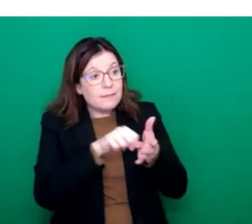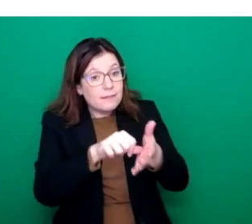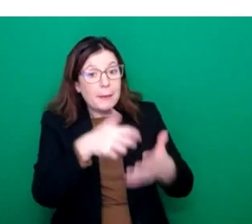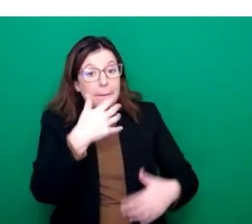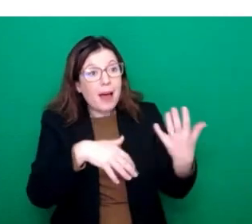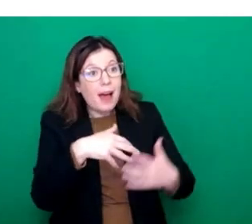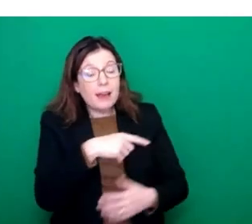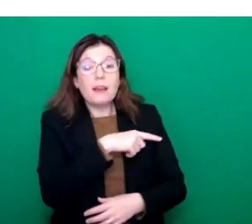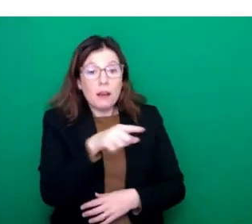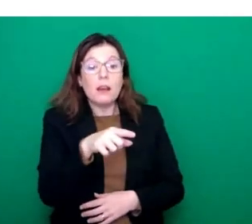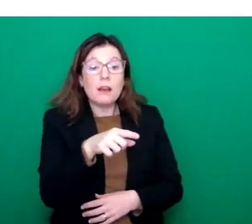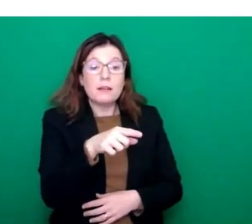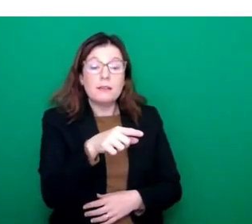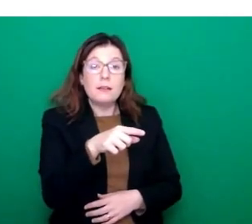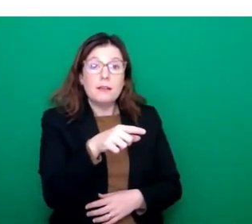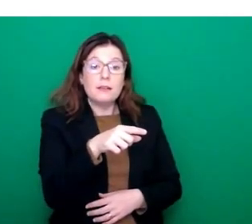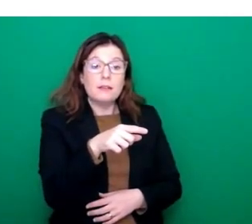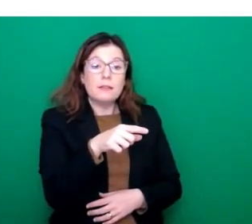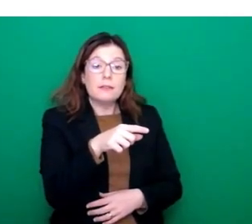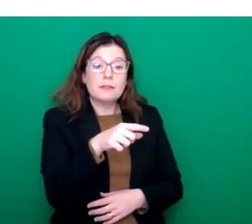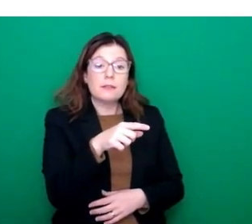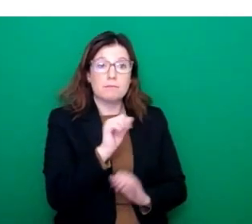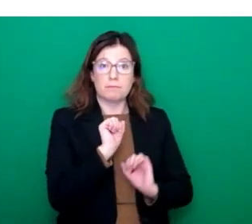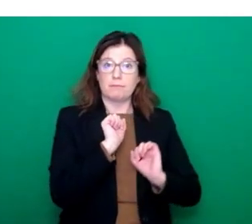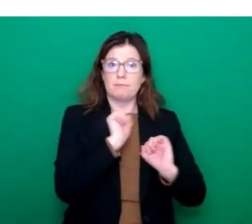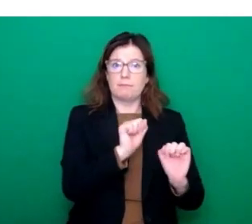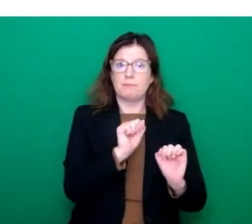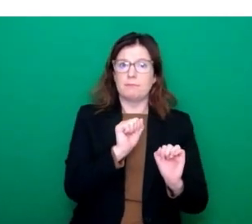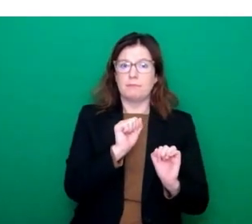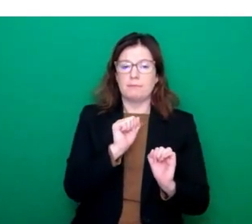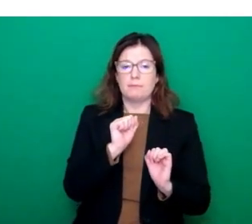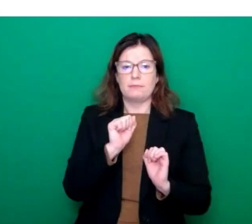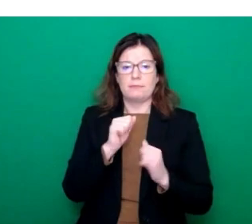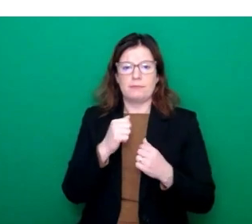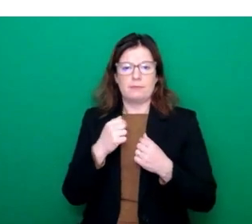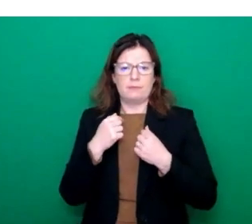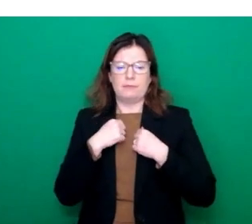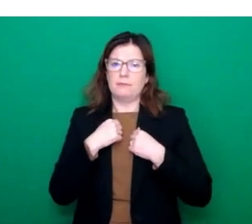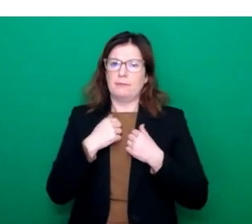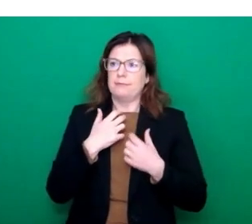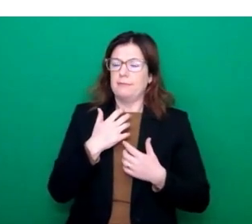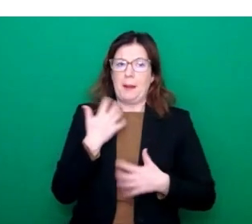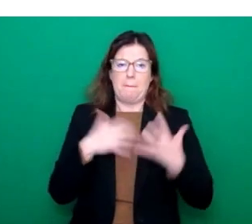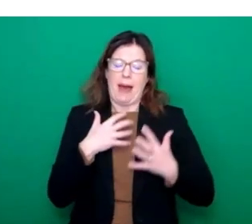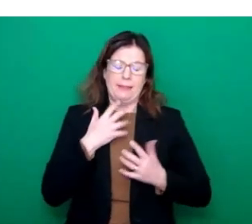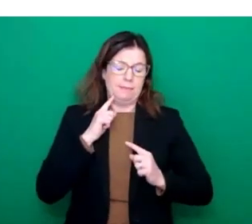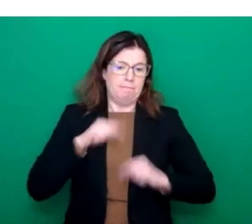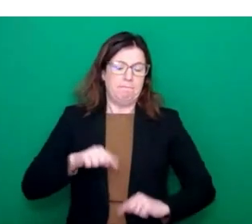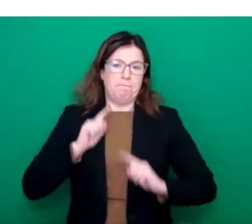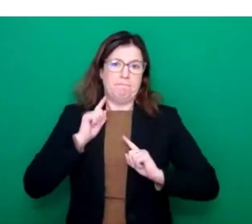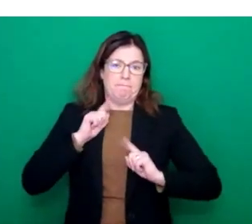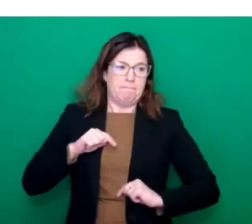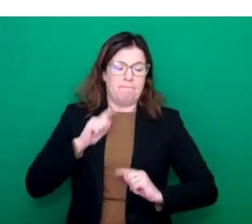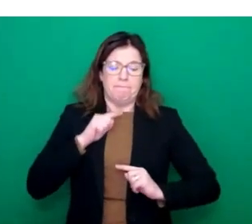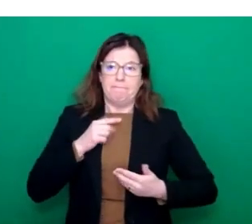have a formulation that involves them striving very hard, pushing past their pain, and whilst